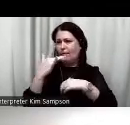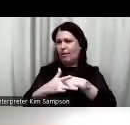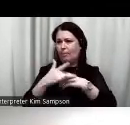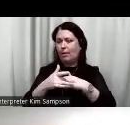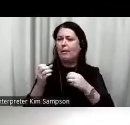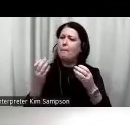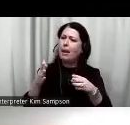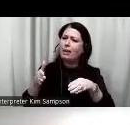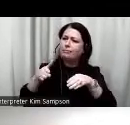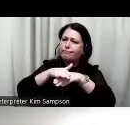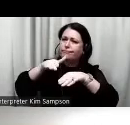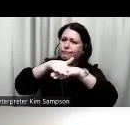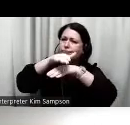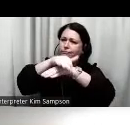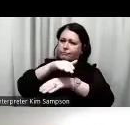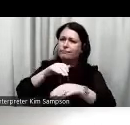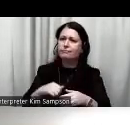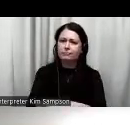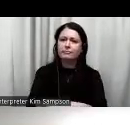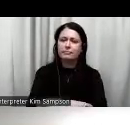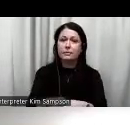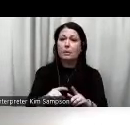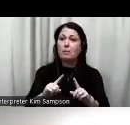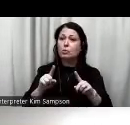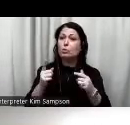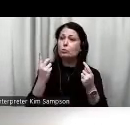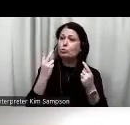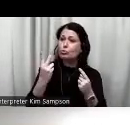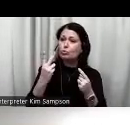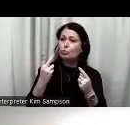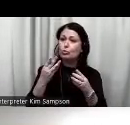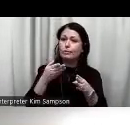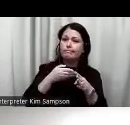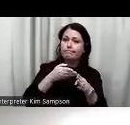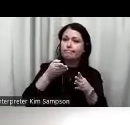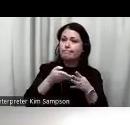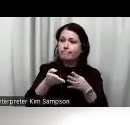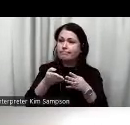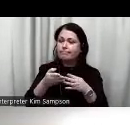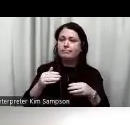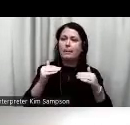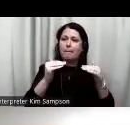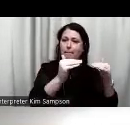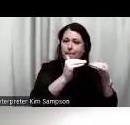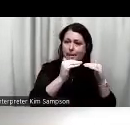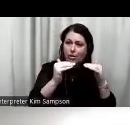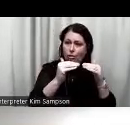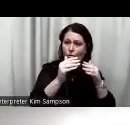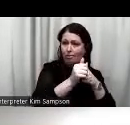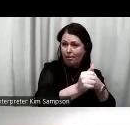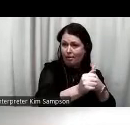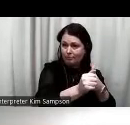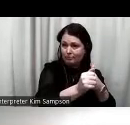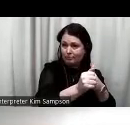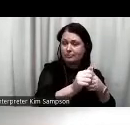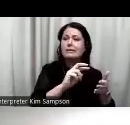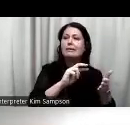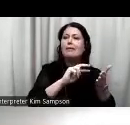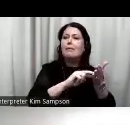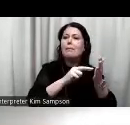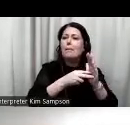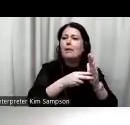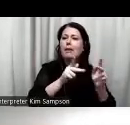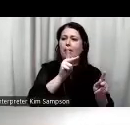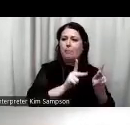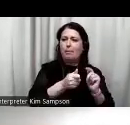overlap, but the two main different types are peer-led. So it's people